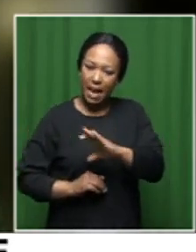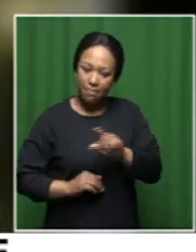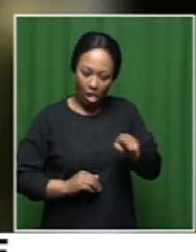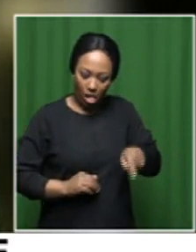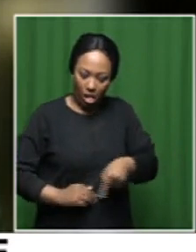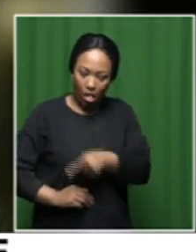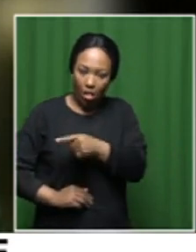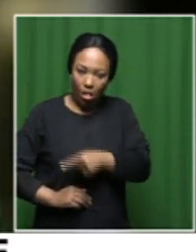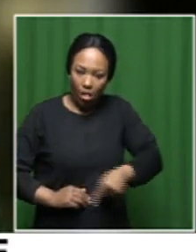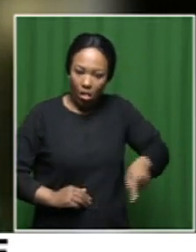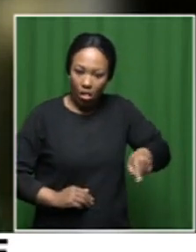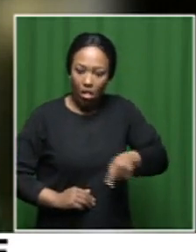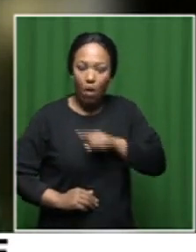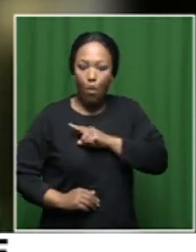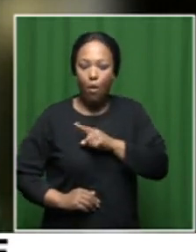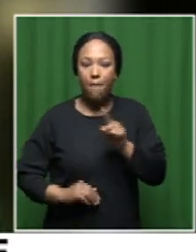or security